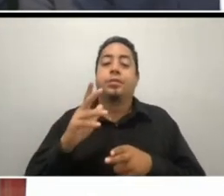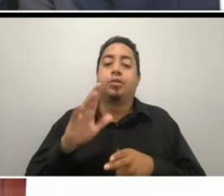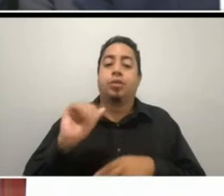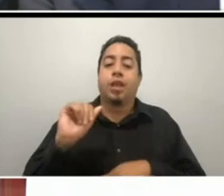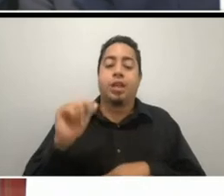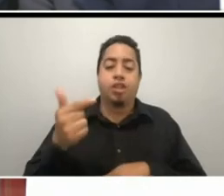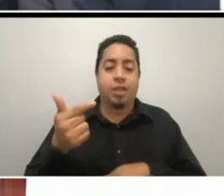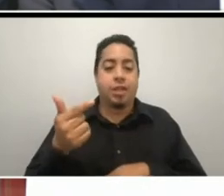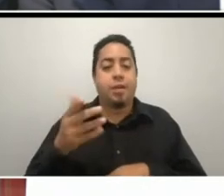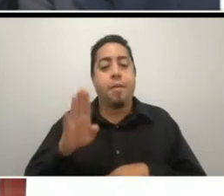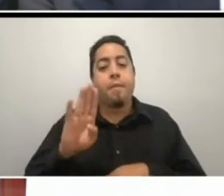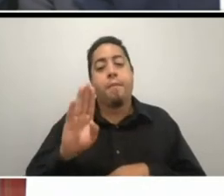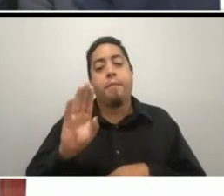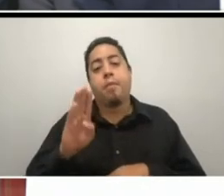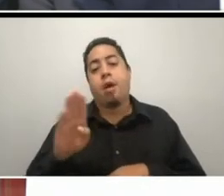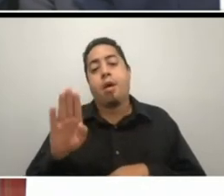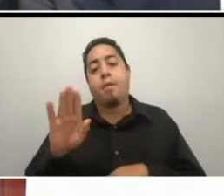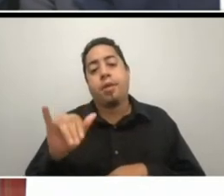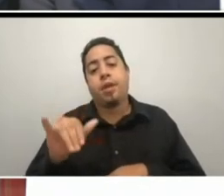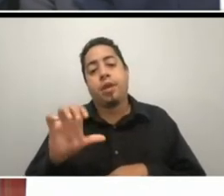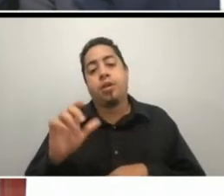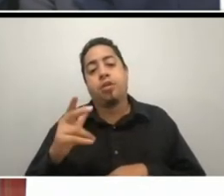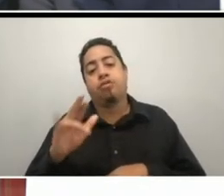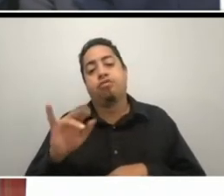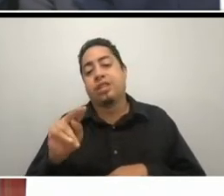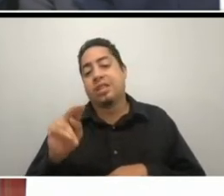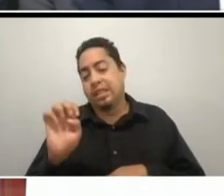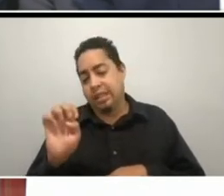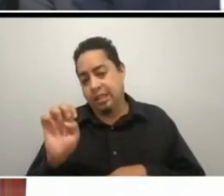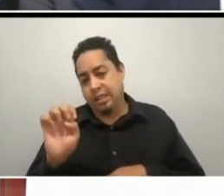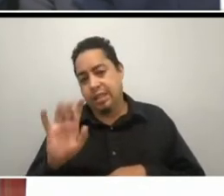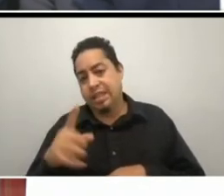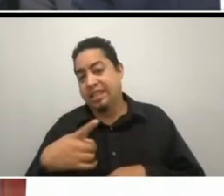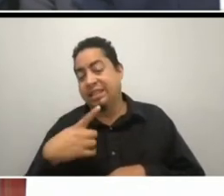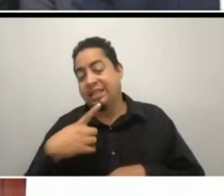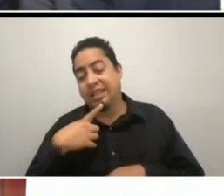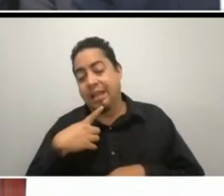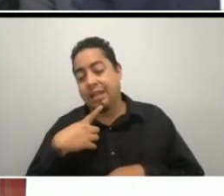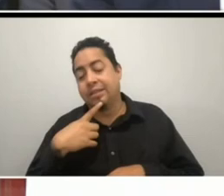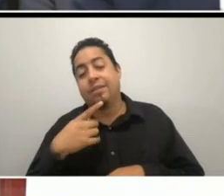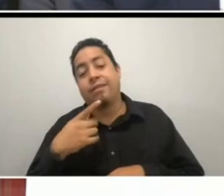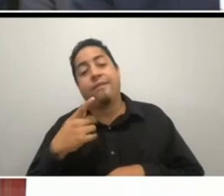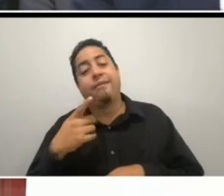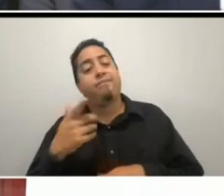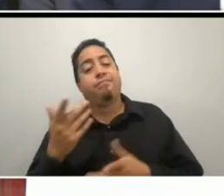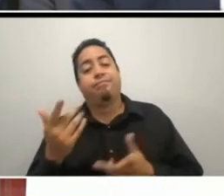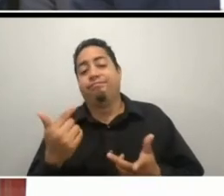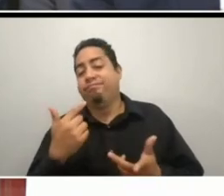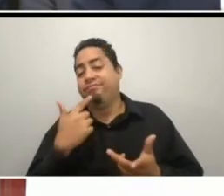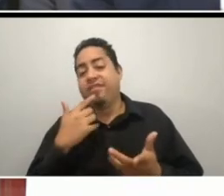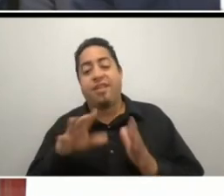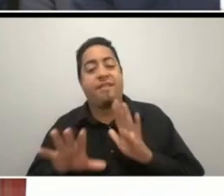Christine looked at that, and he was quoted in the AJC that he found nothing, and he dismissed that case early on.